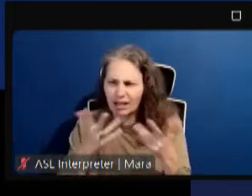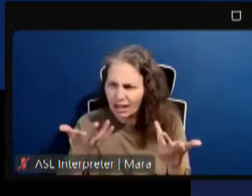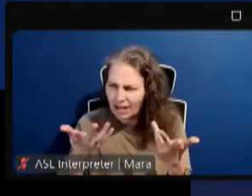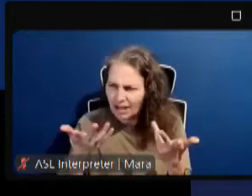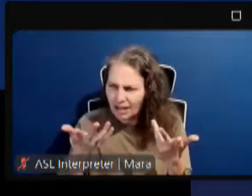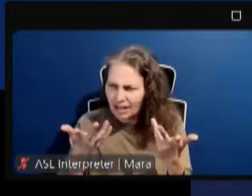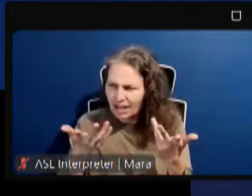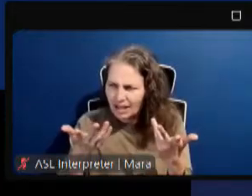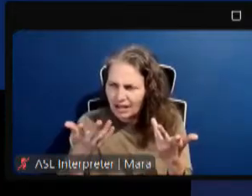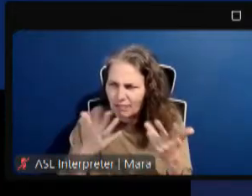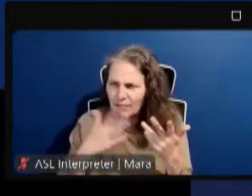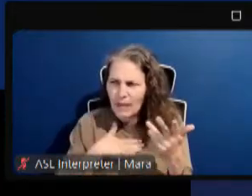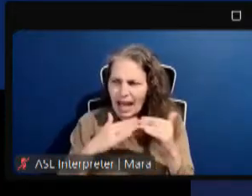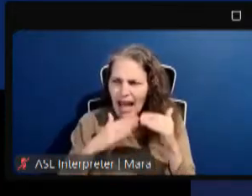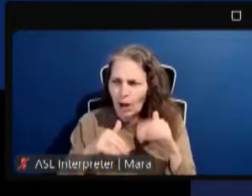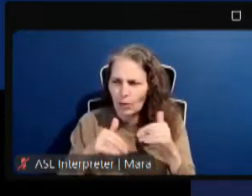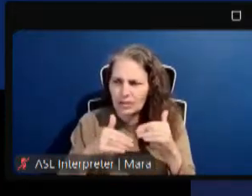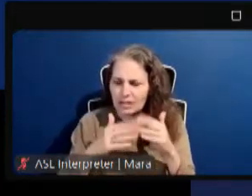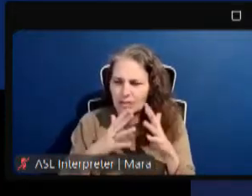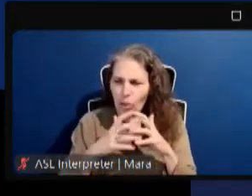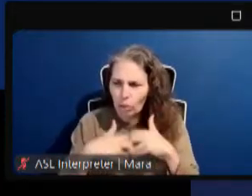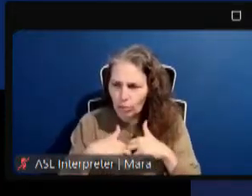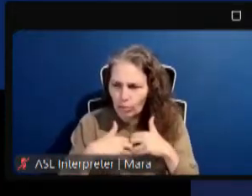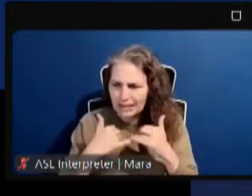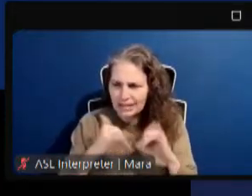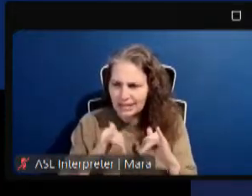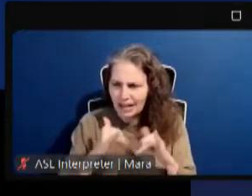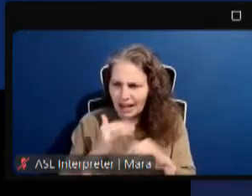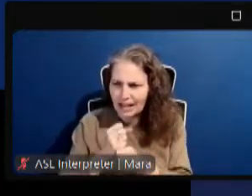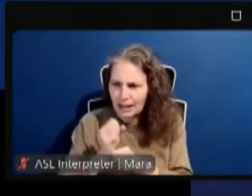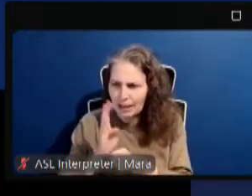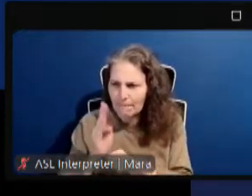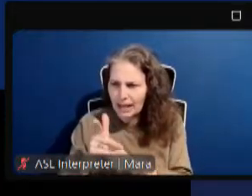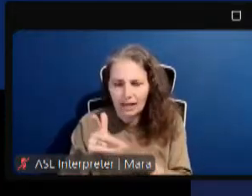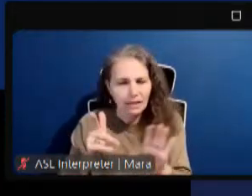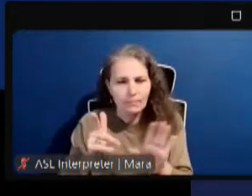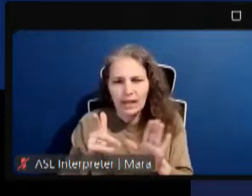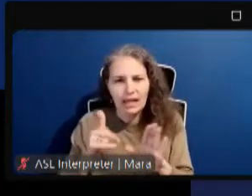getting a tax bill. That's simply because it's prorated from the